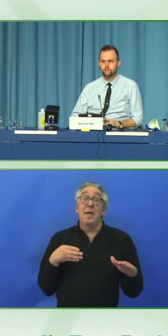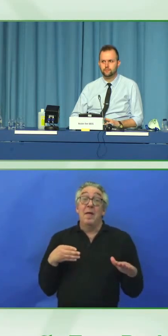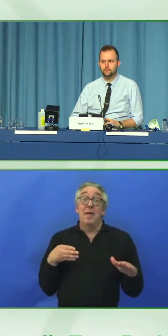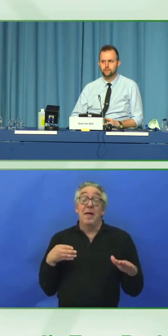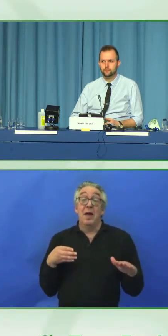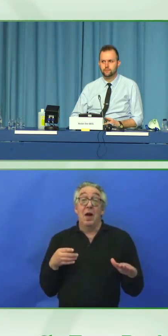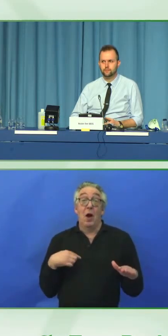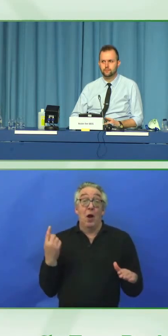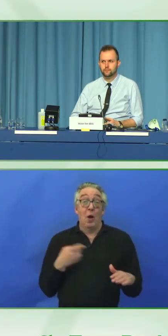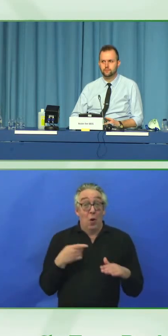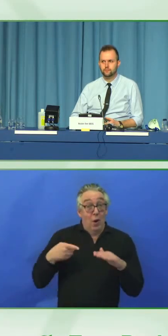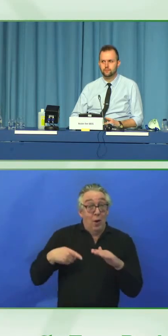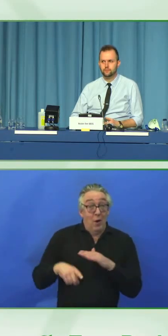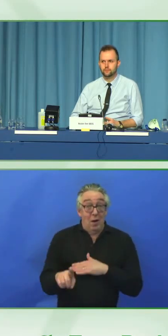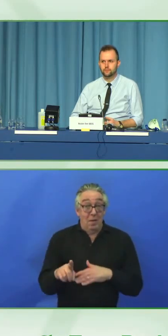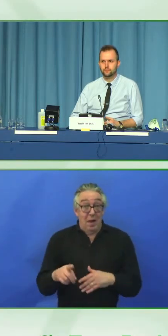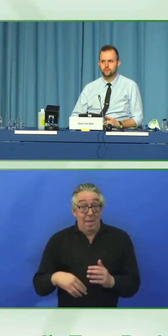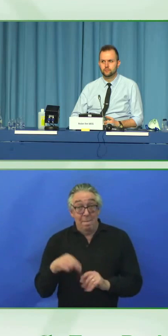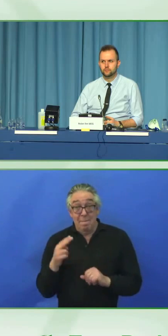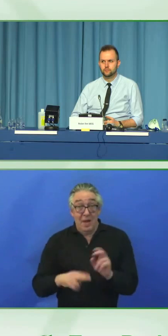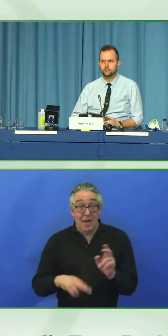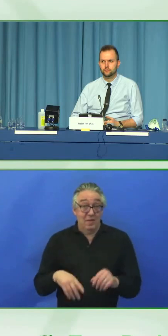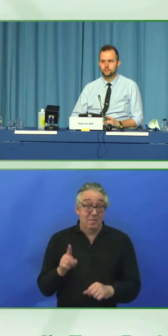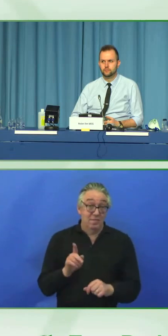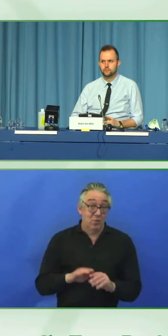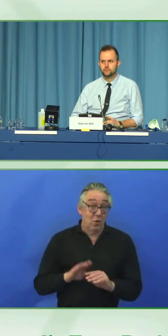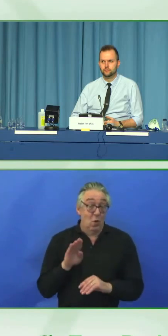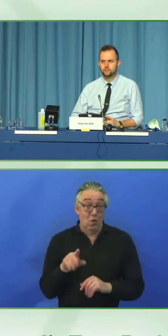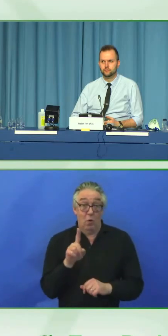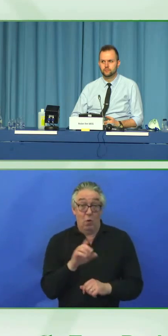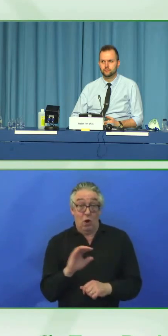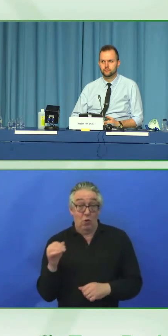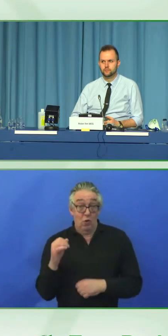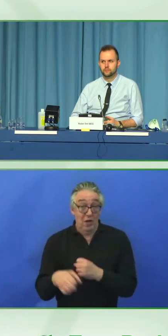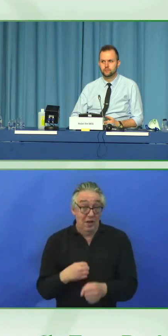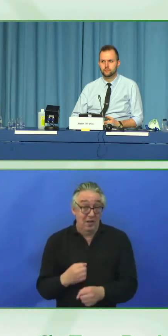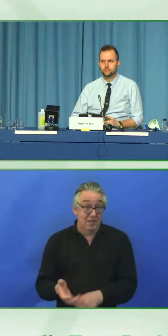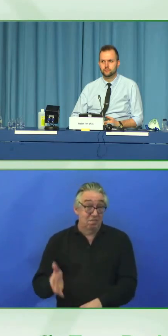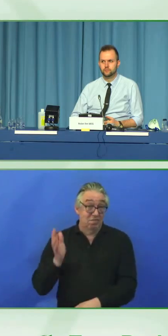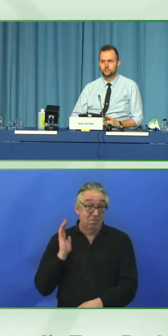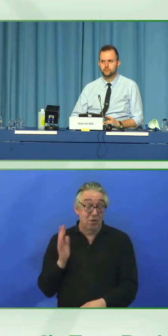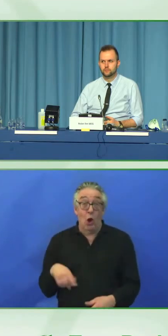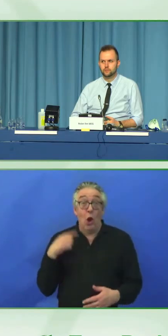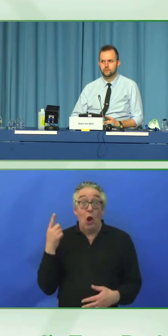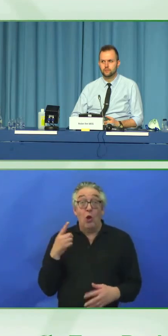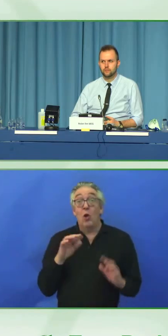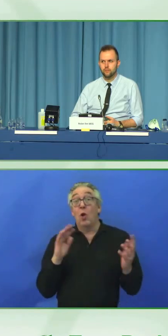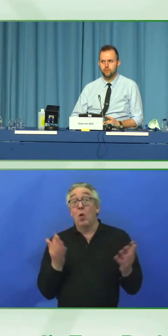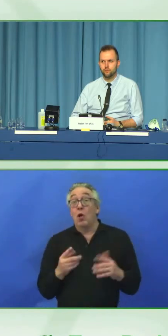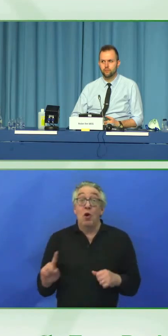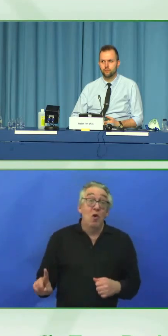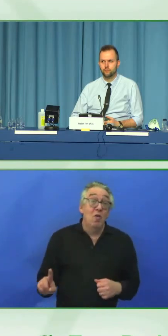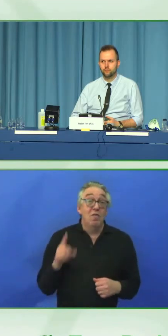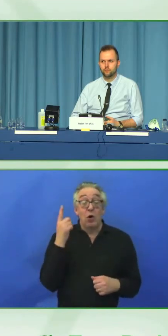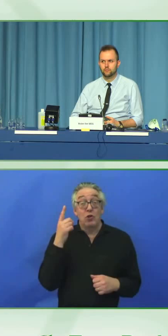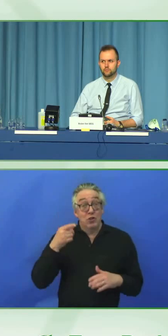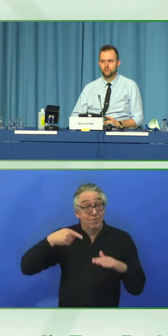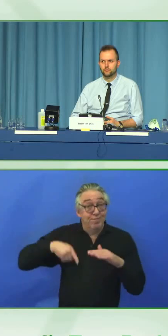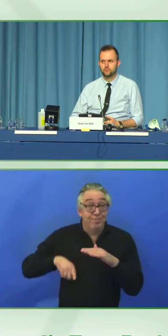London was home to the world's first underground railway. And so whilst there's been this continual program